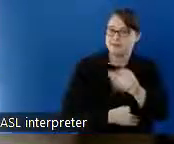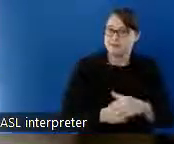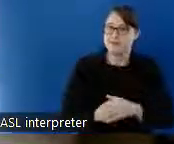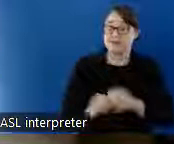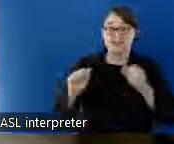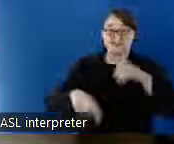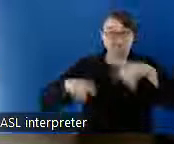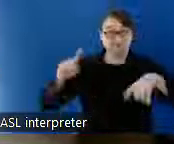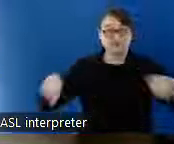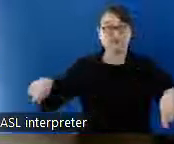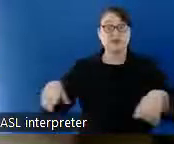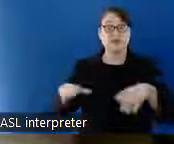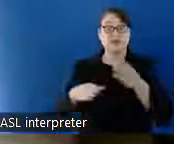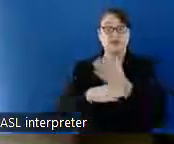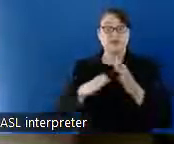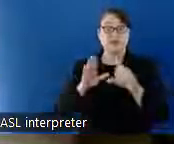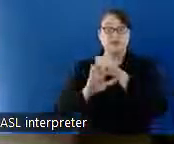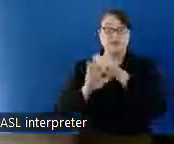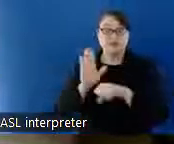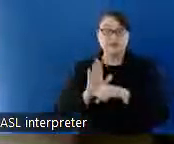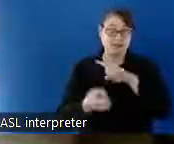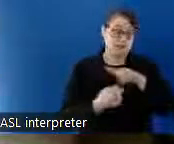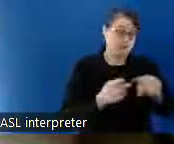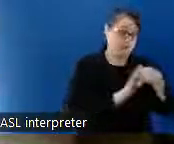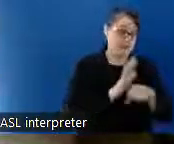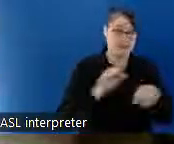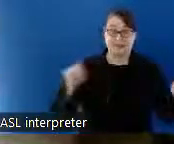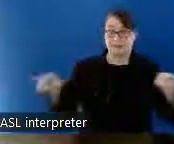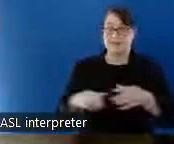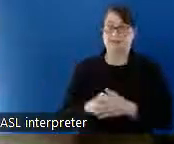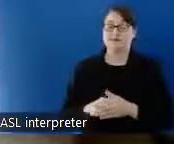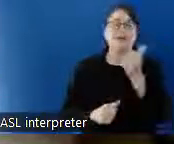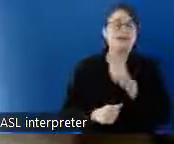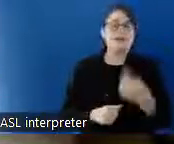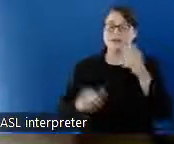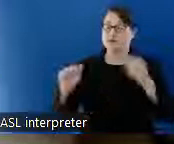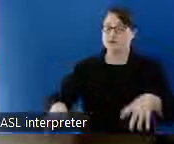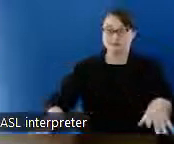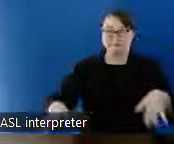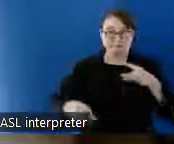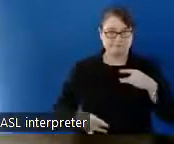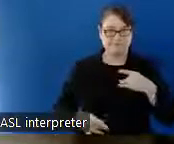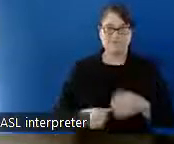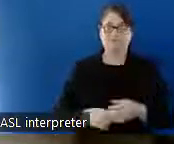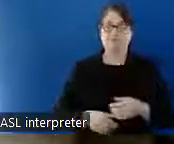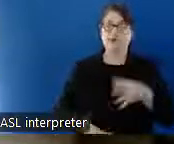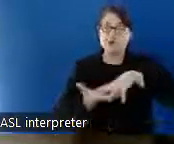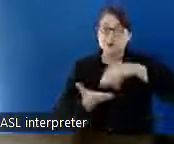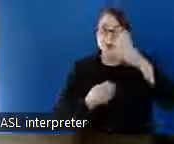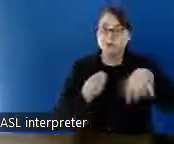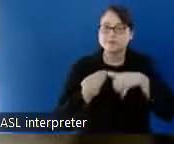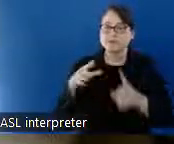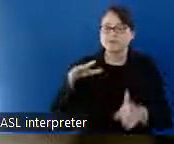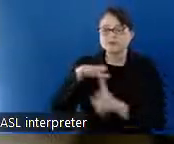state. Again, anyone can get monkeypox. Educate yourself about the signs and symptoms, and if you think someone you love may have been